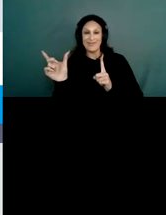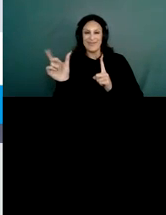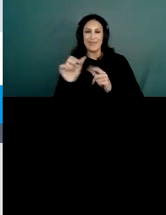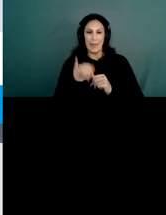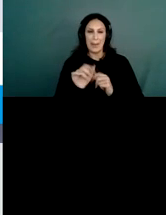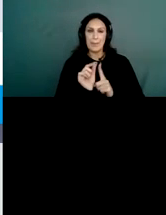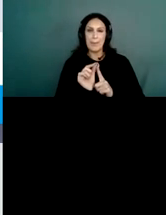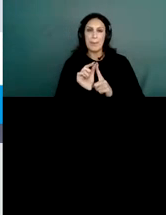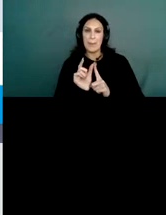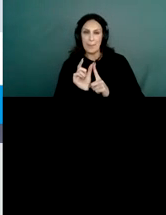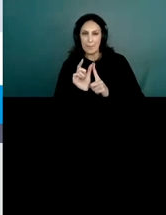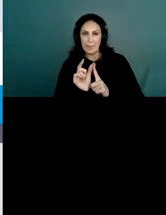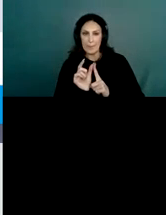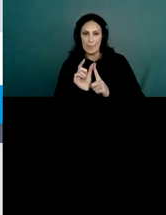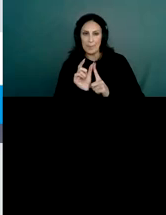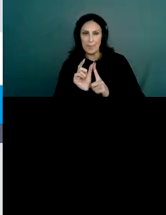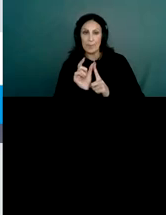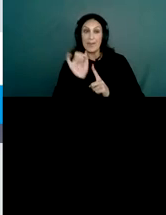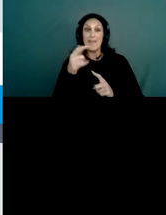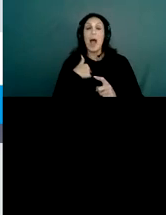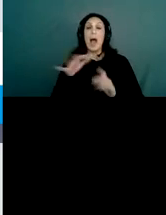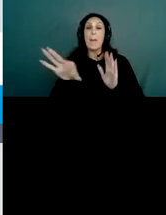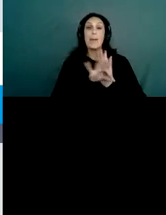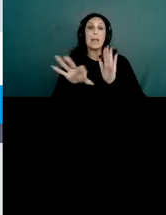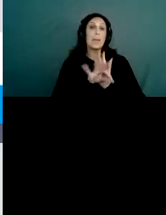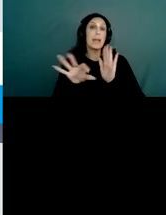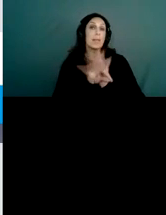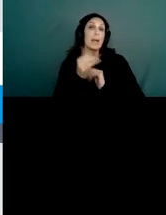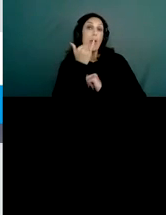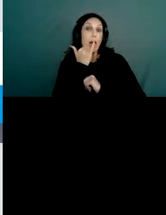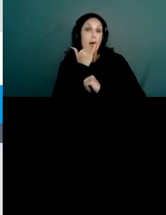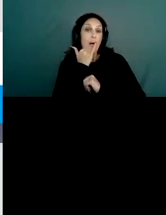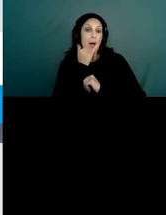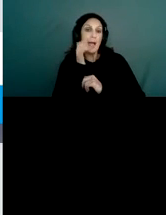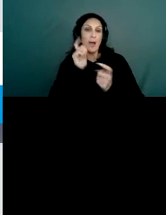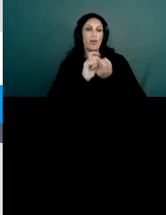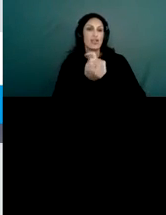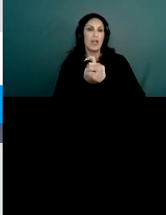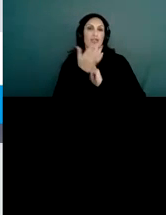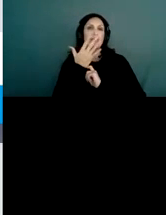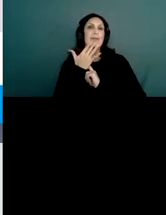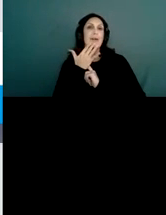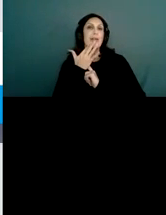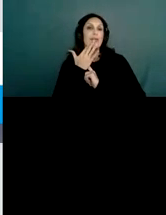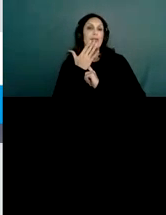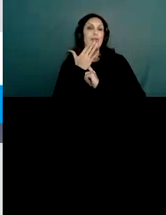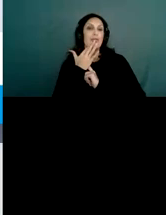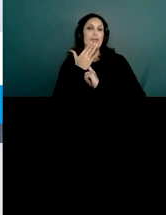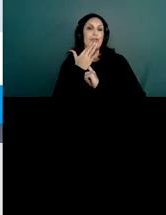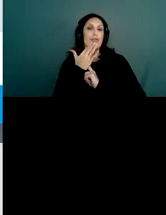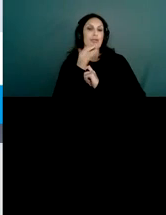Another. It should change color. Another. Or just continue. Let's see. Another. All right, I'm going to move